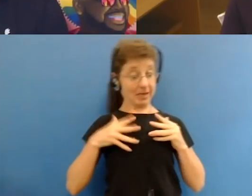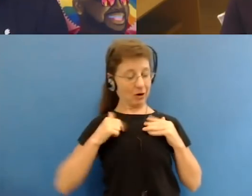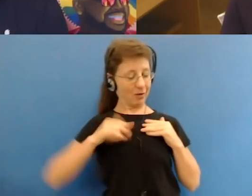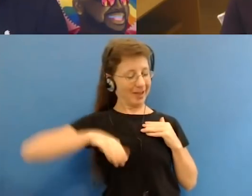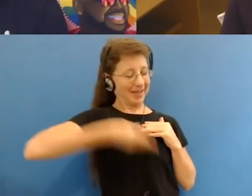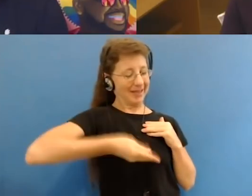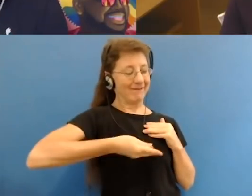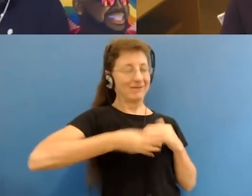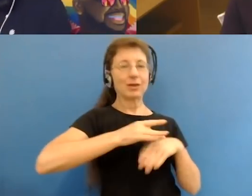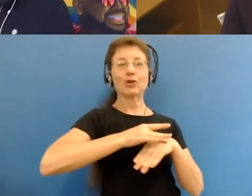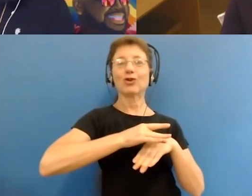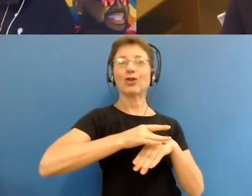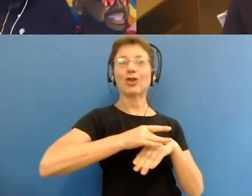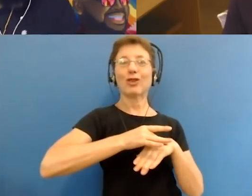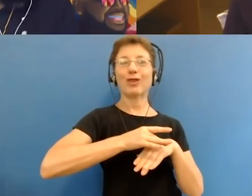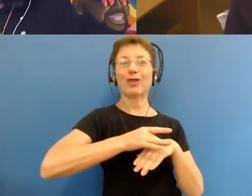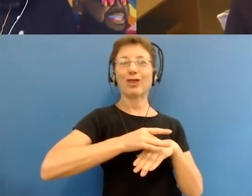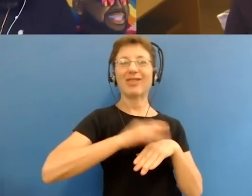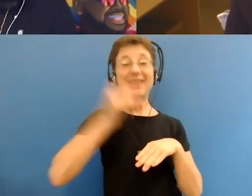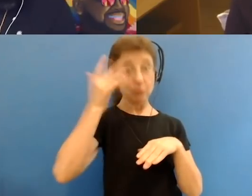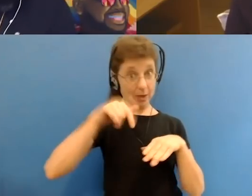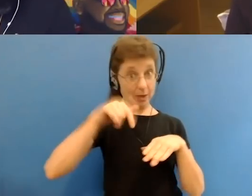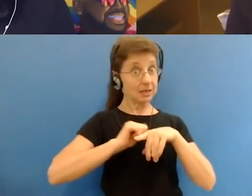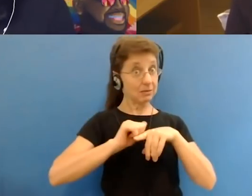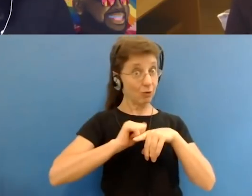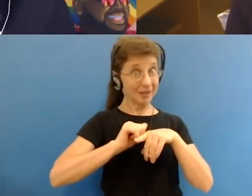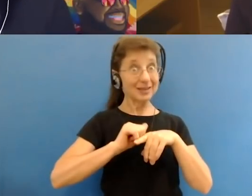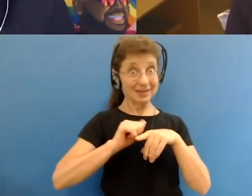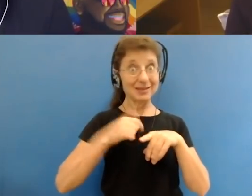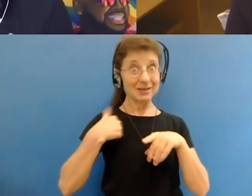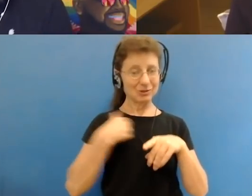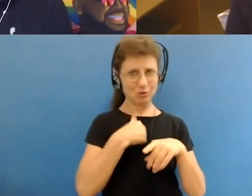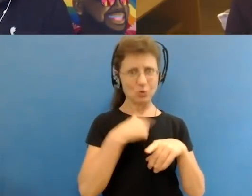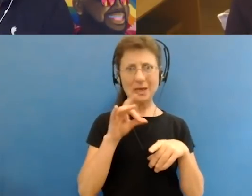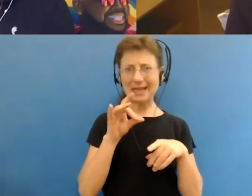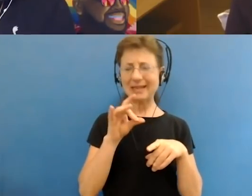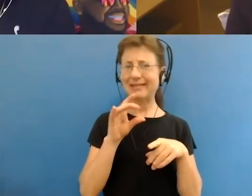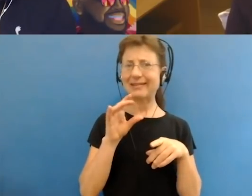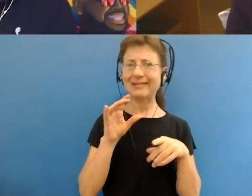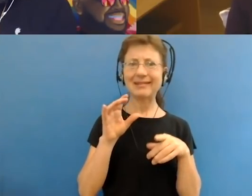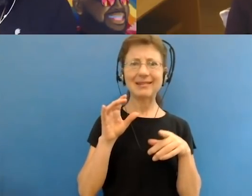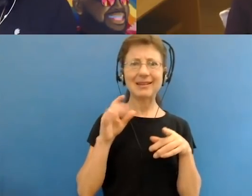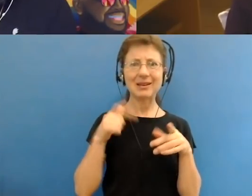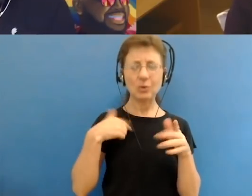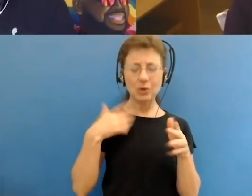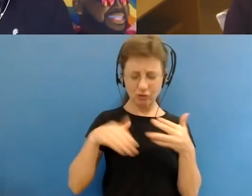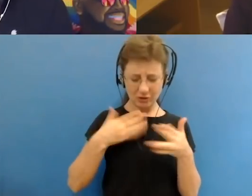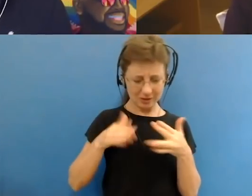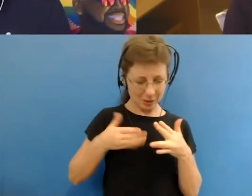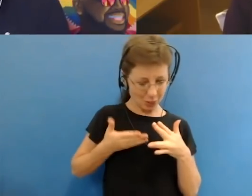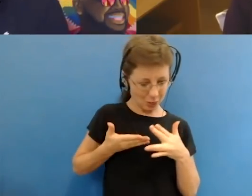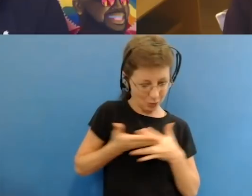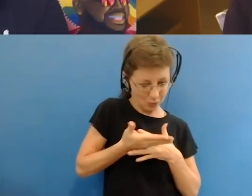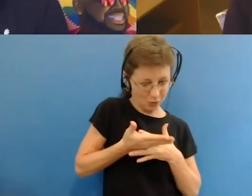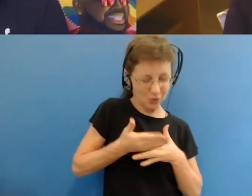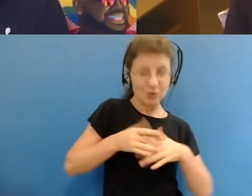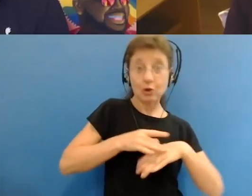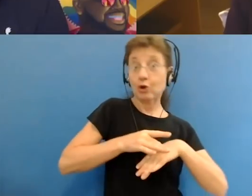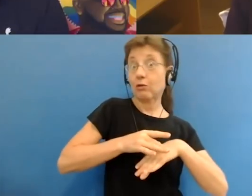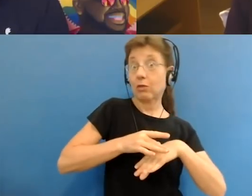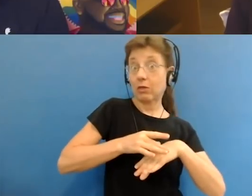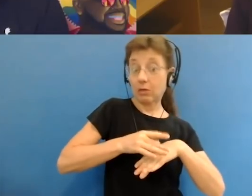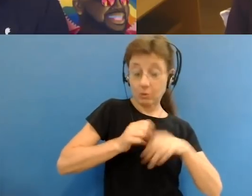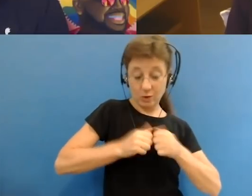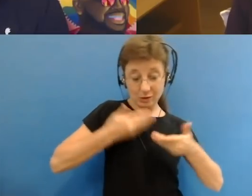just offering the fear. This is why in the practice we did this, just moving through earth, moving through gratitude and so forth, because